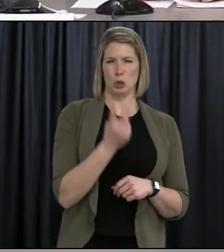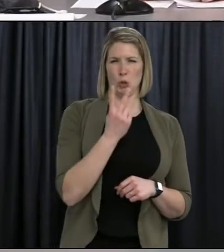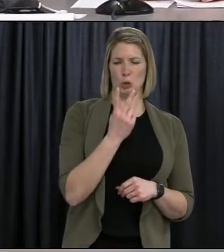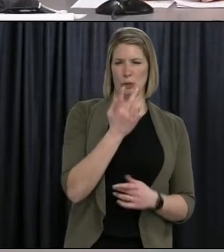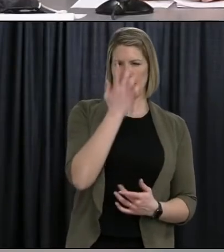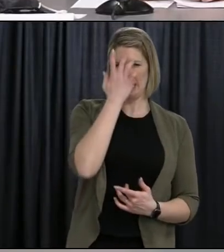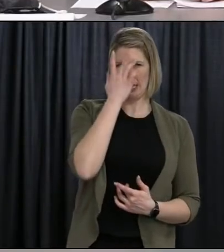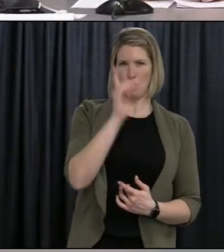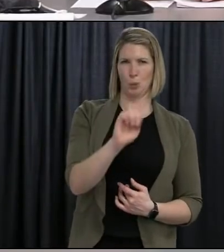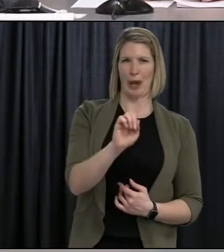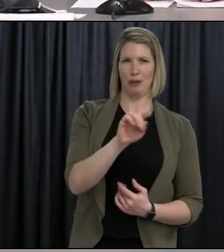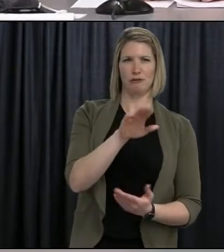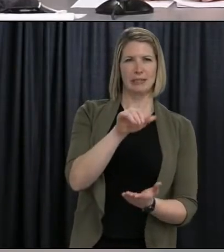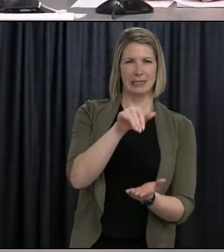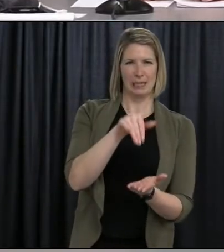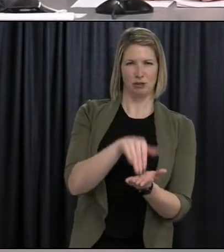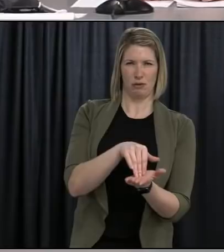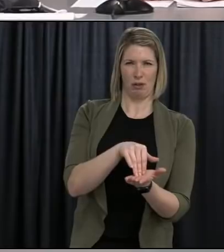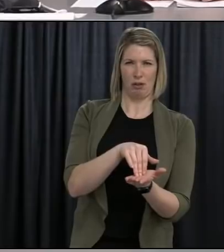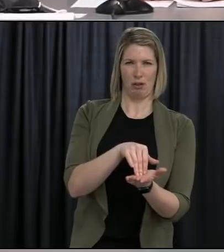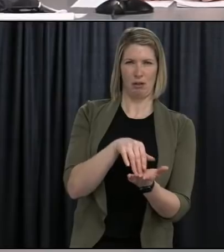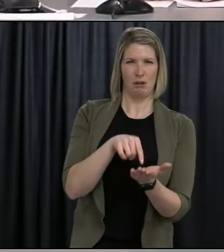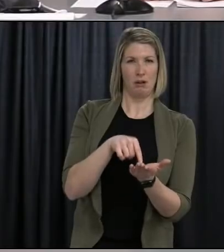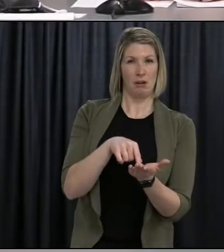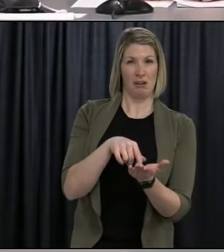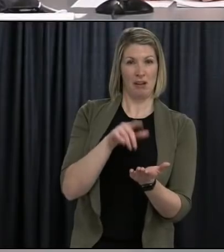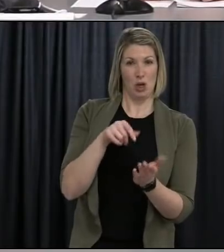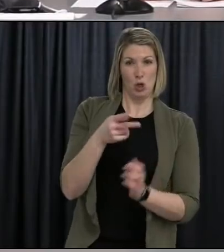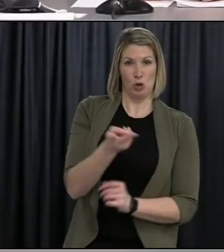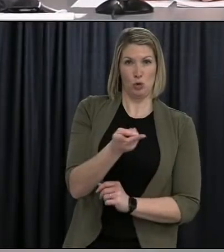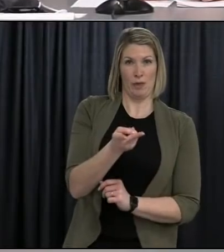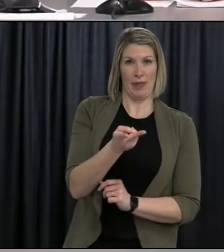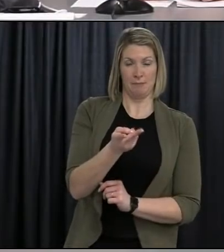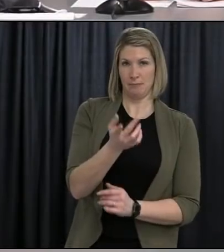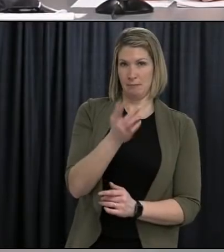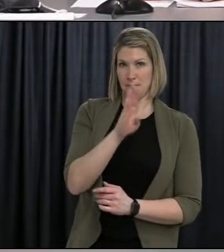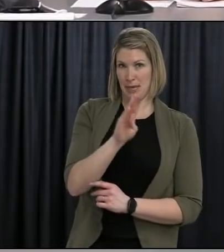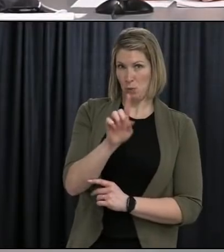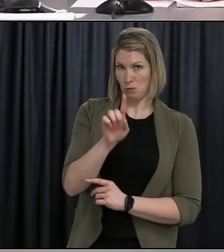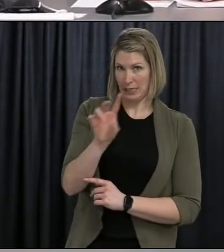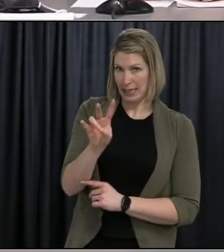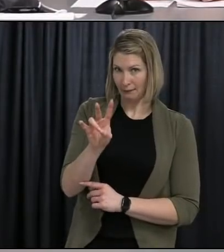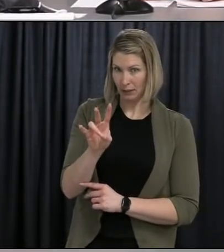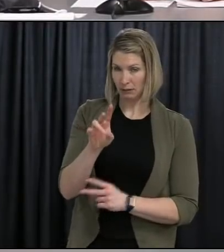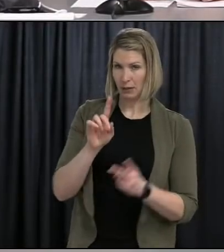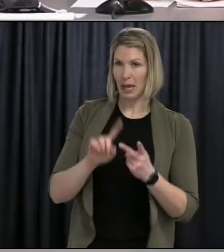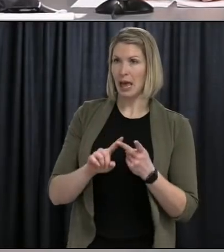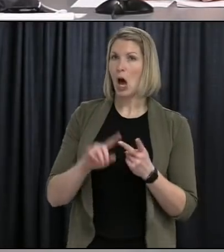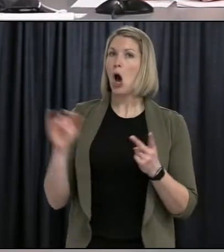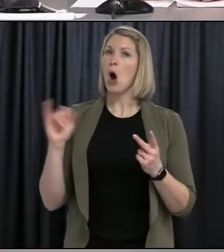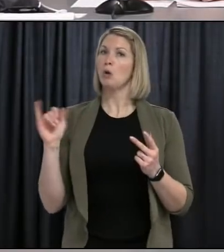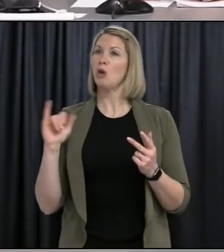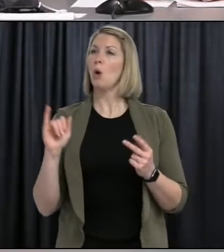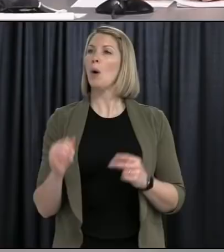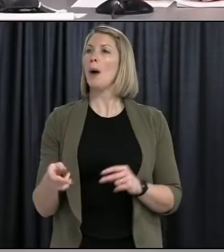central Newfoundland, are they of the variant, and the person in hospital, is that person in ICU?